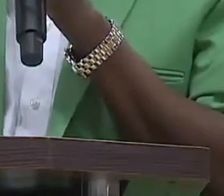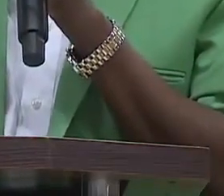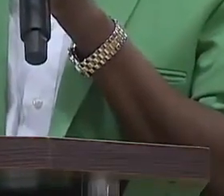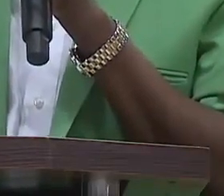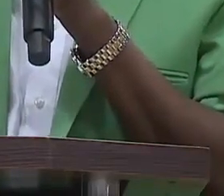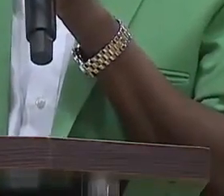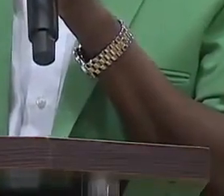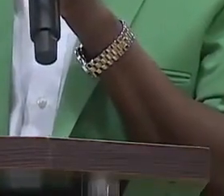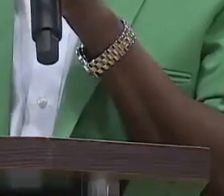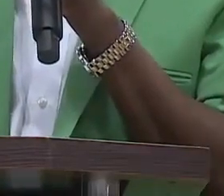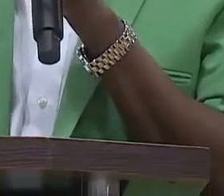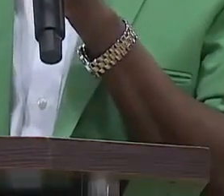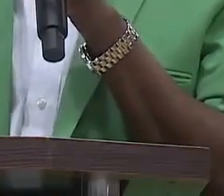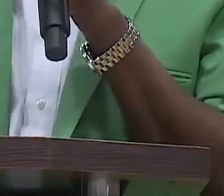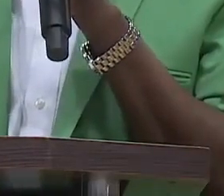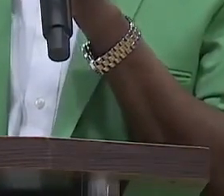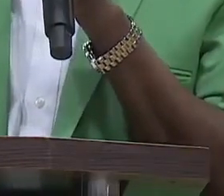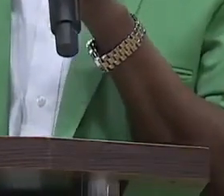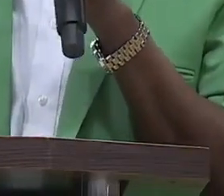and how we can contact you,